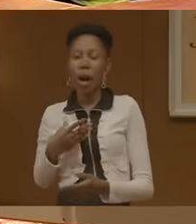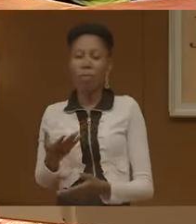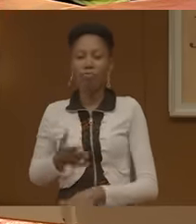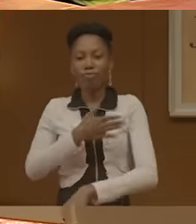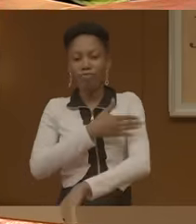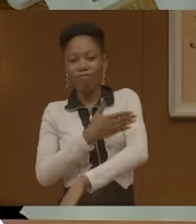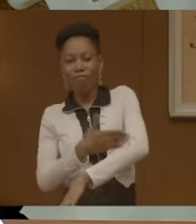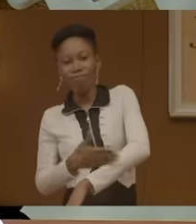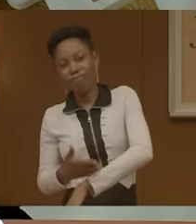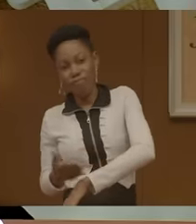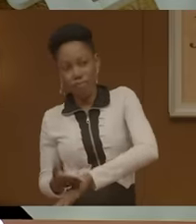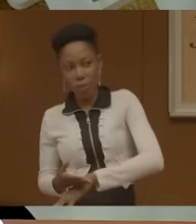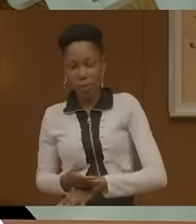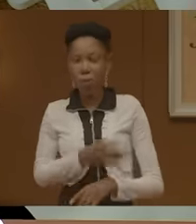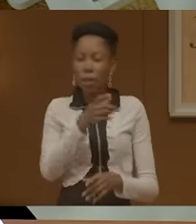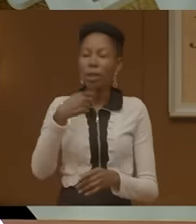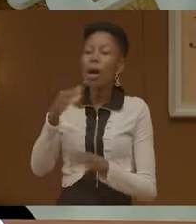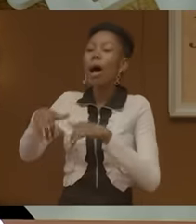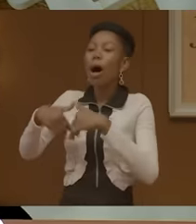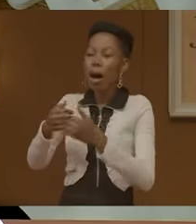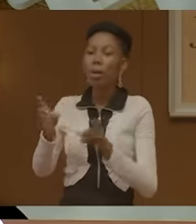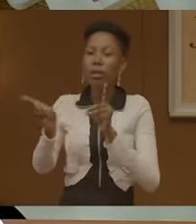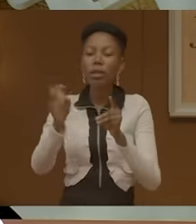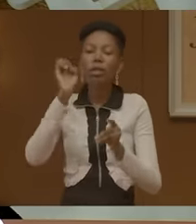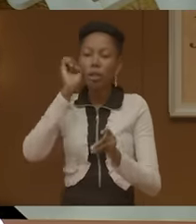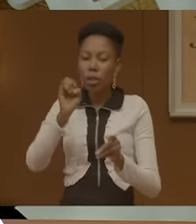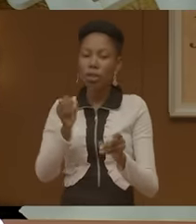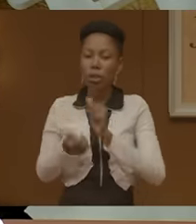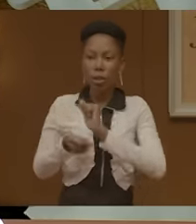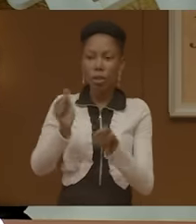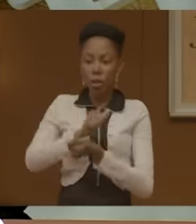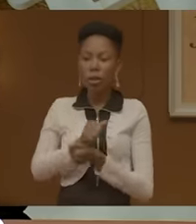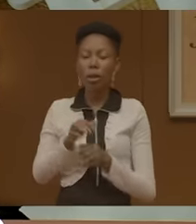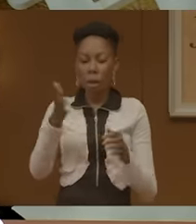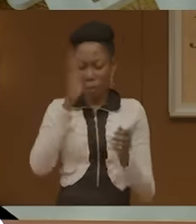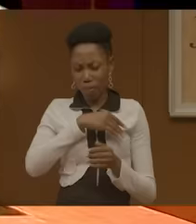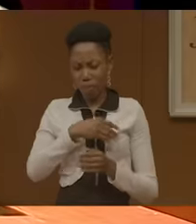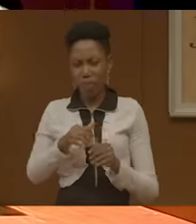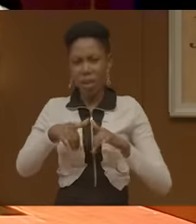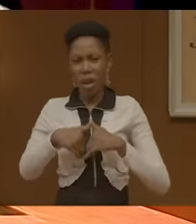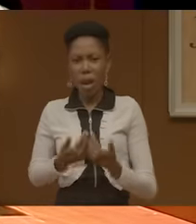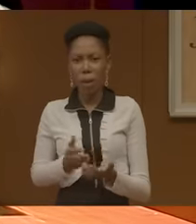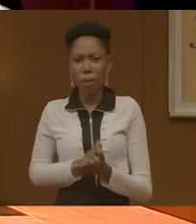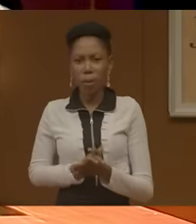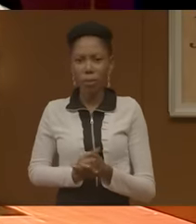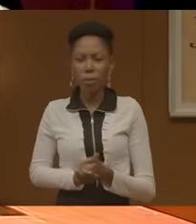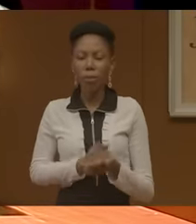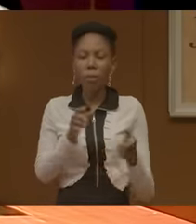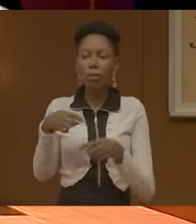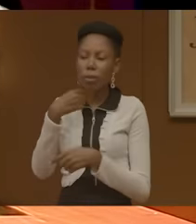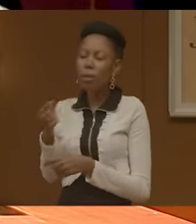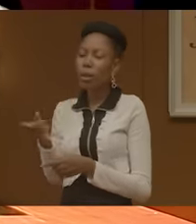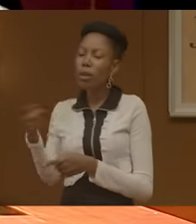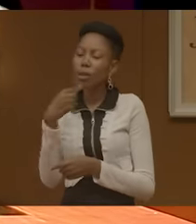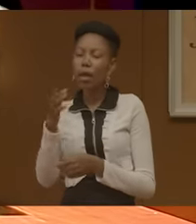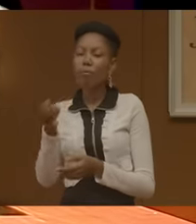me totally. How did she change? What was she doing or not doing before that? She are doing many things. Like that, what? You have